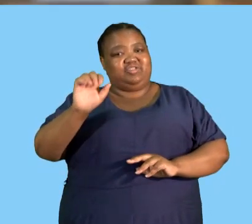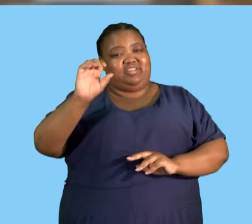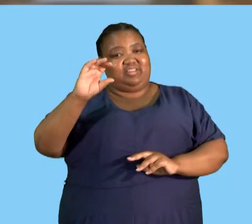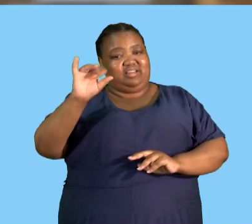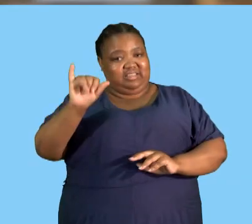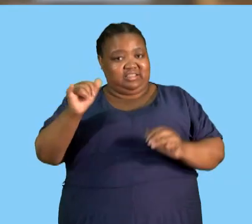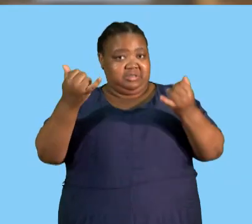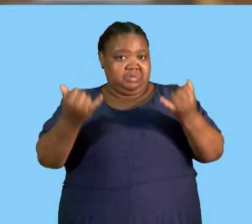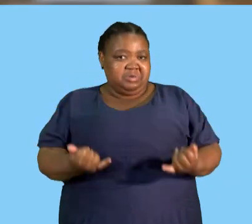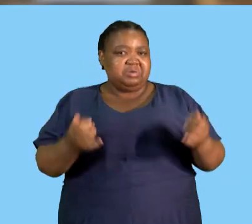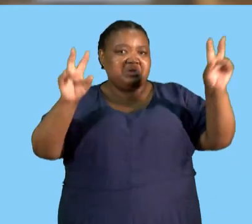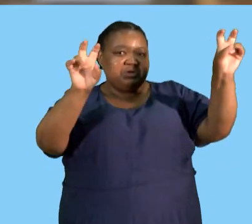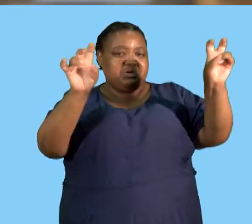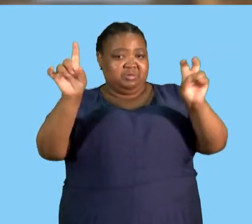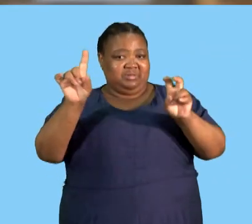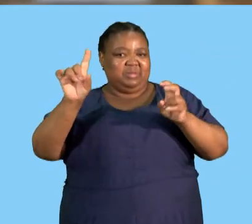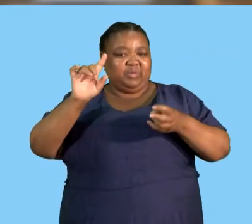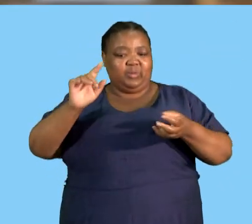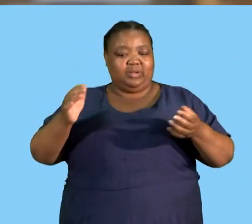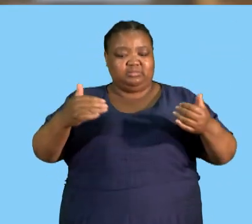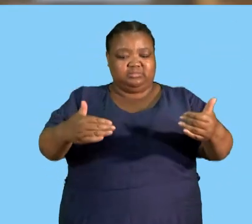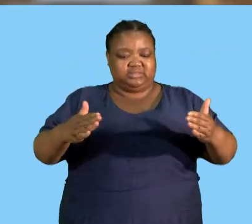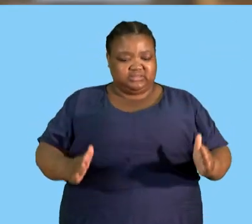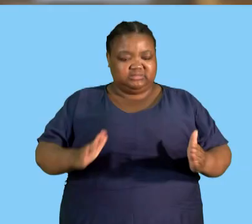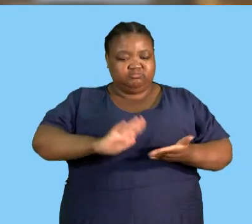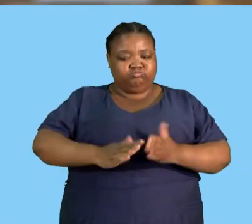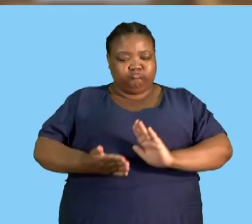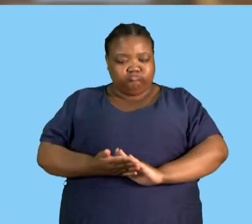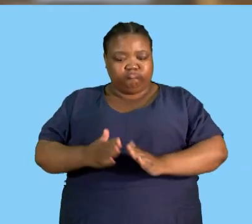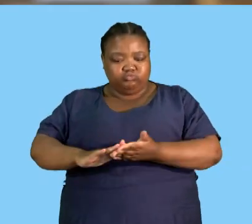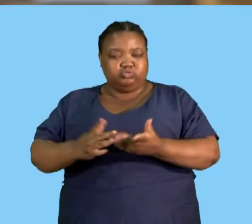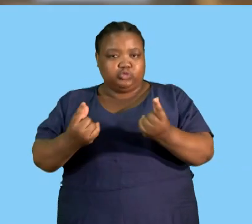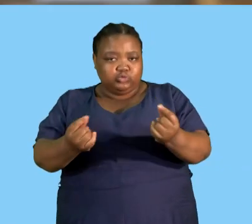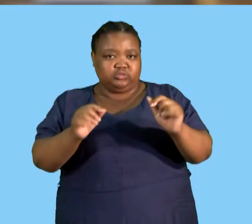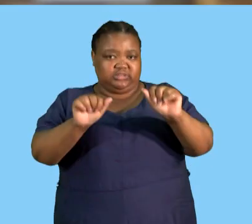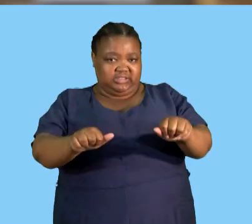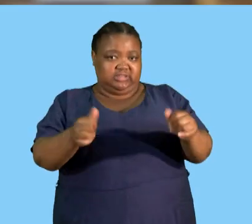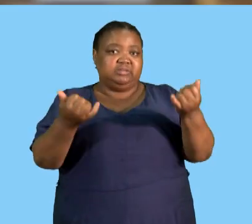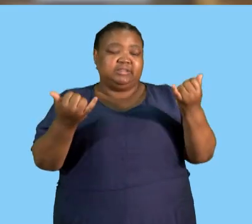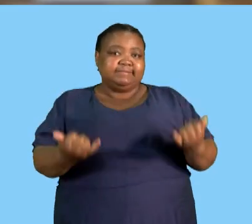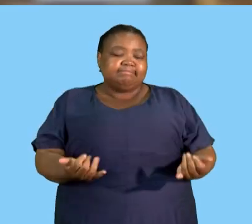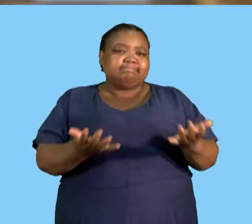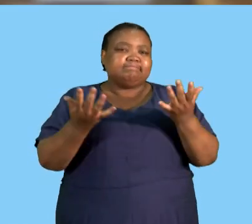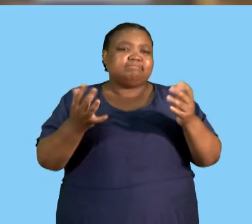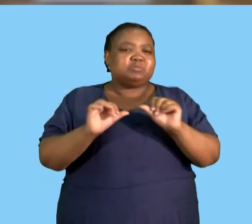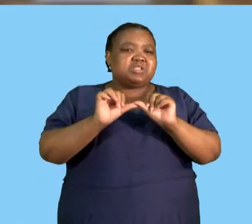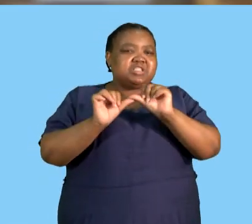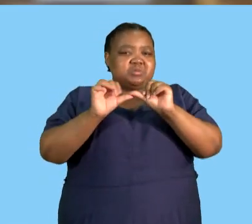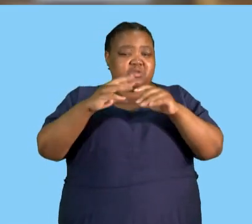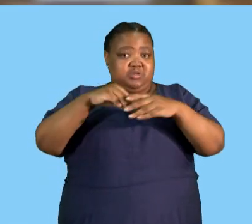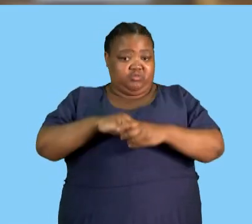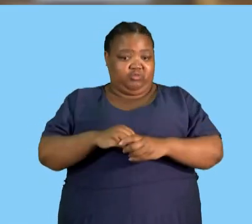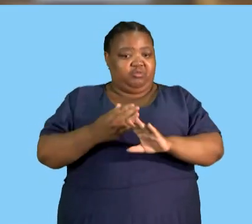the topic of packaging, which forms part of measurement. Okay, now before I start with our lesson, let me quickly share